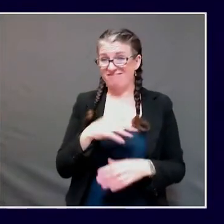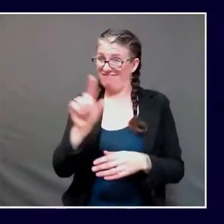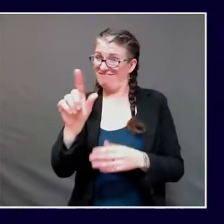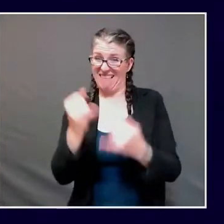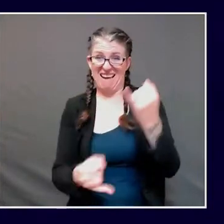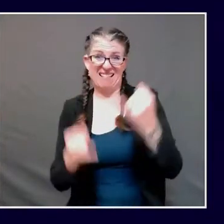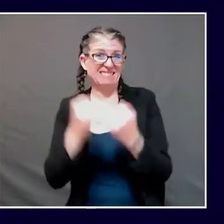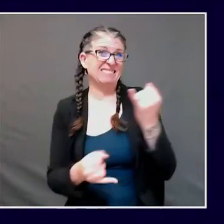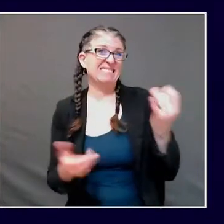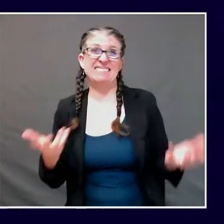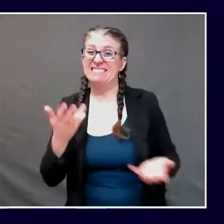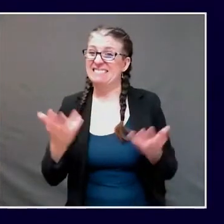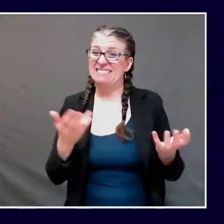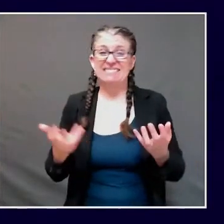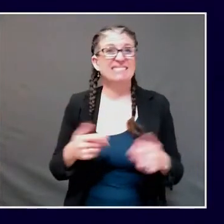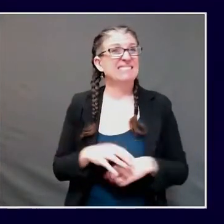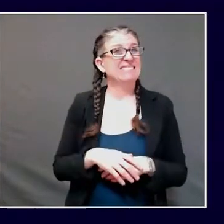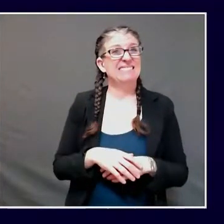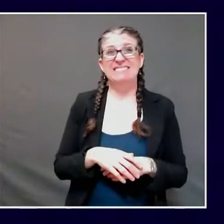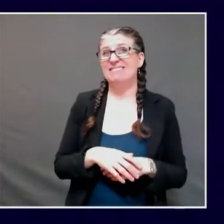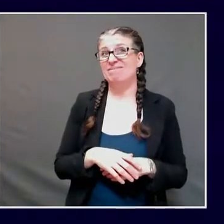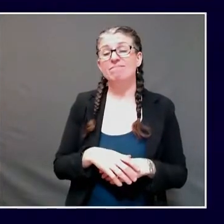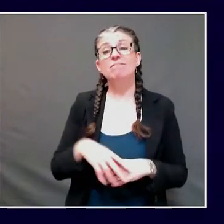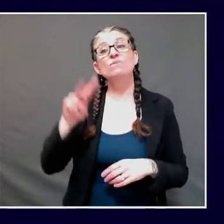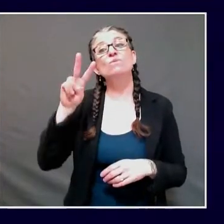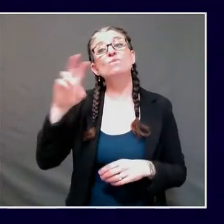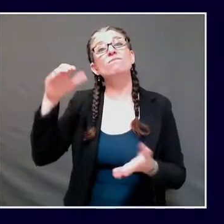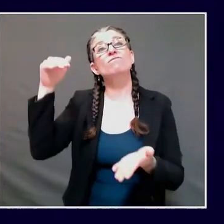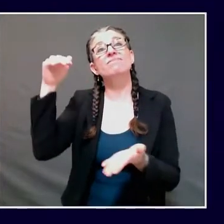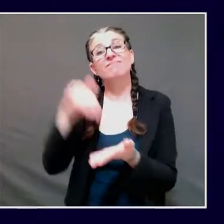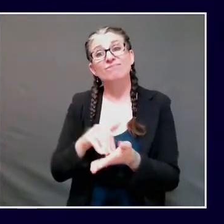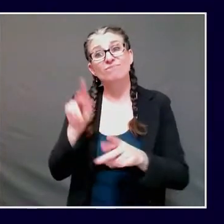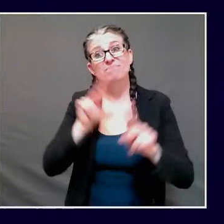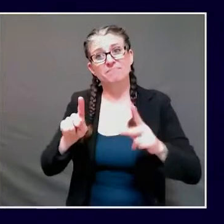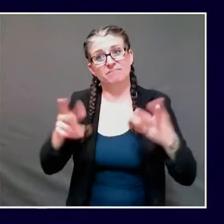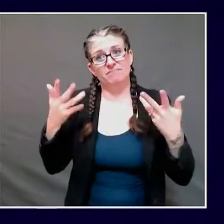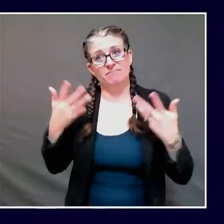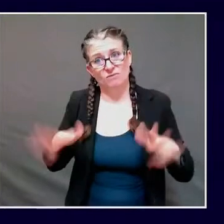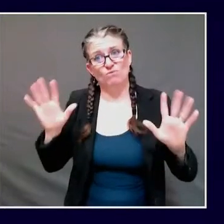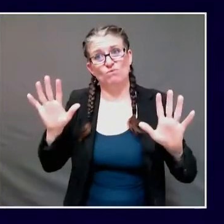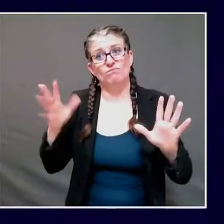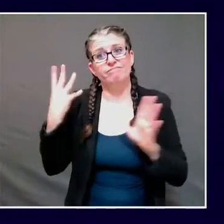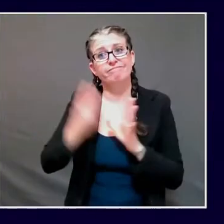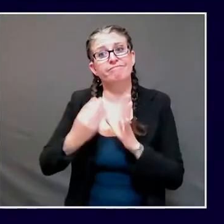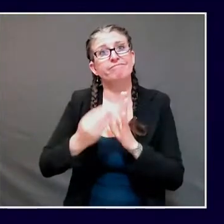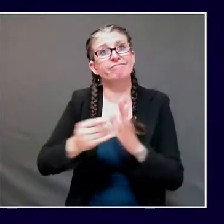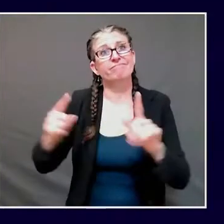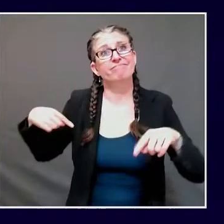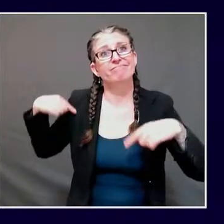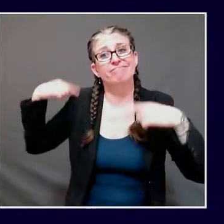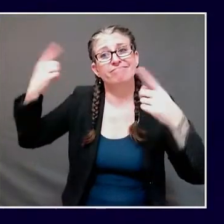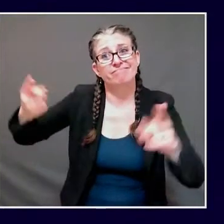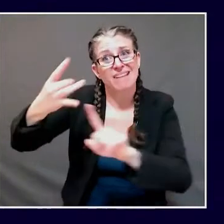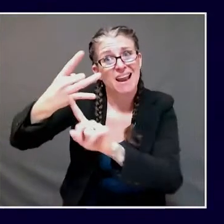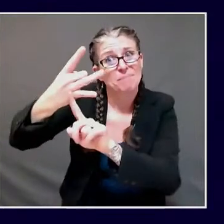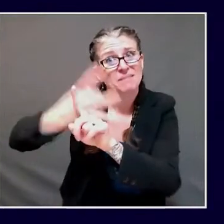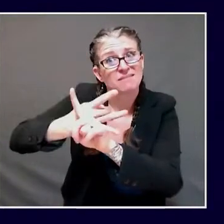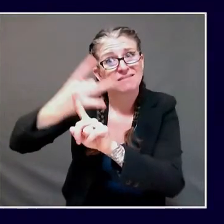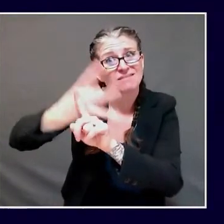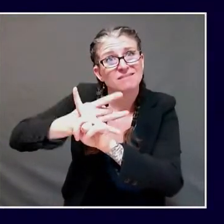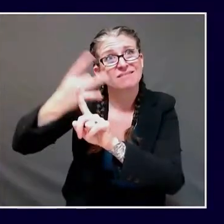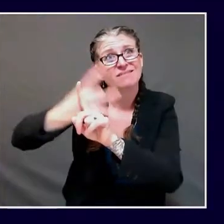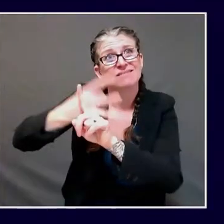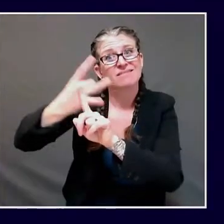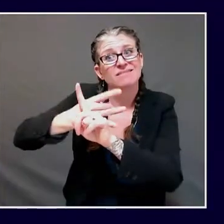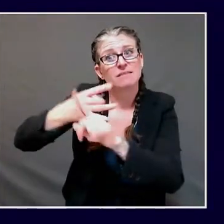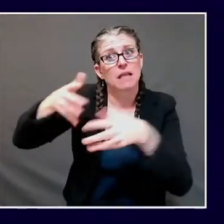of deaths, Dr. Fauci told the news yesterday. But he noted, quote, it isn't inevitable. We can blunt